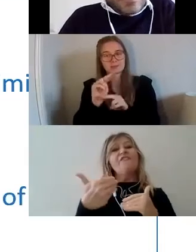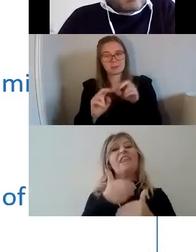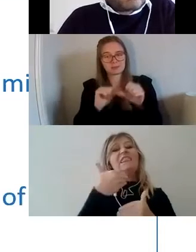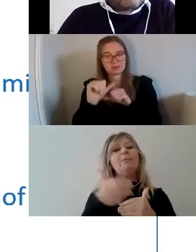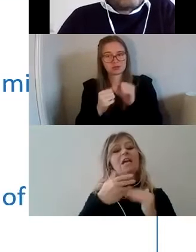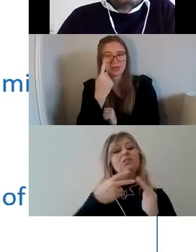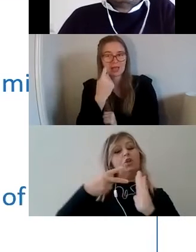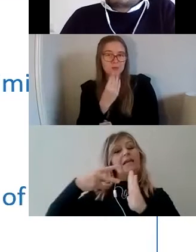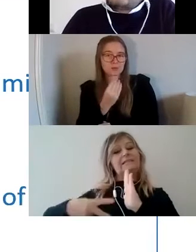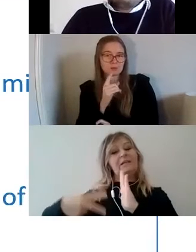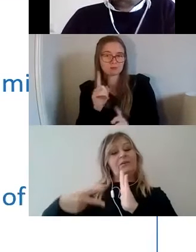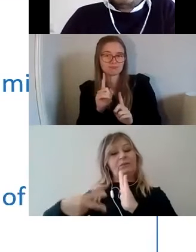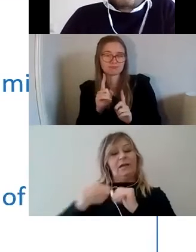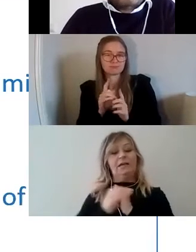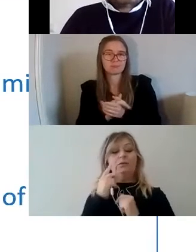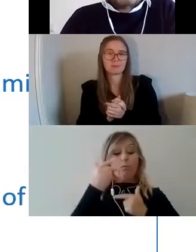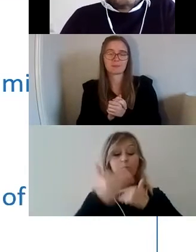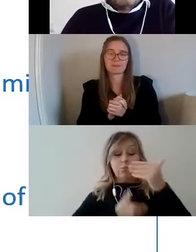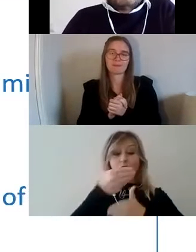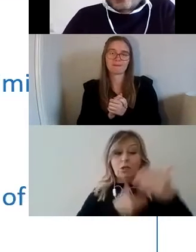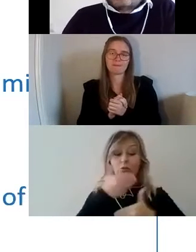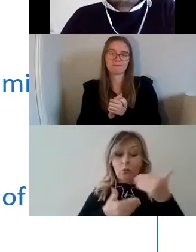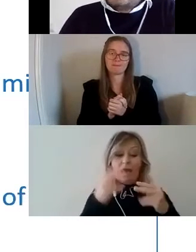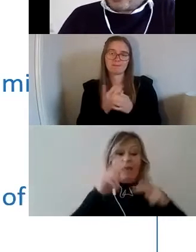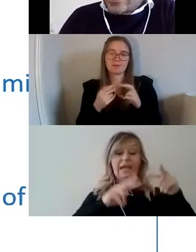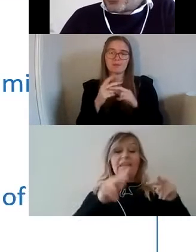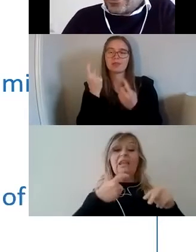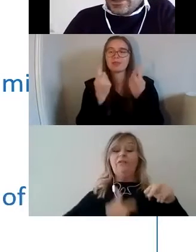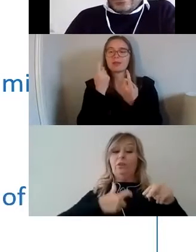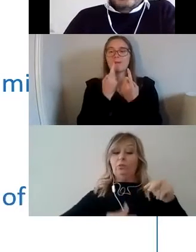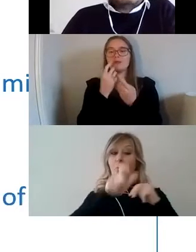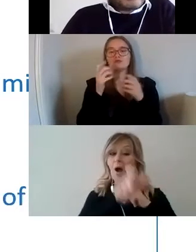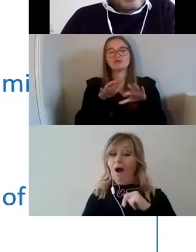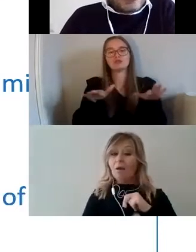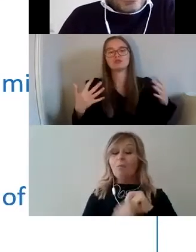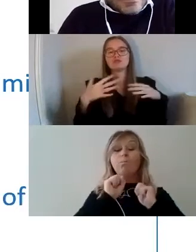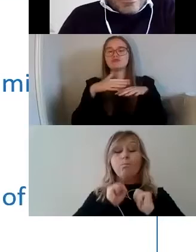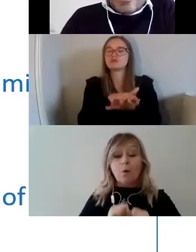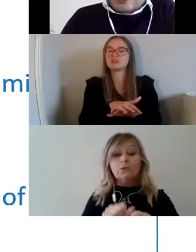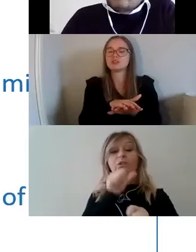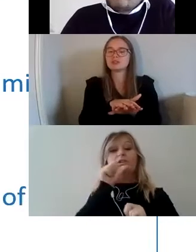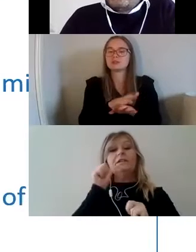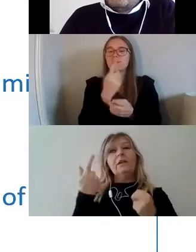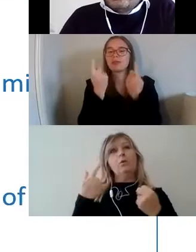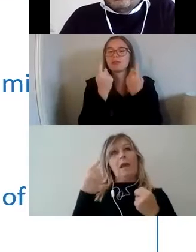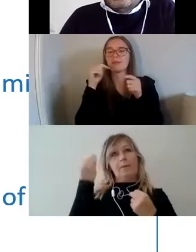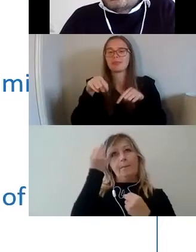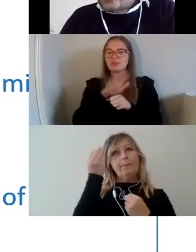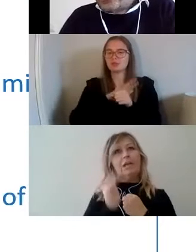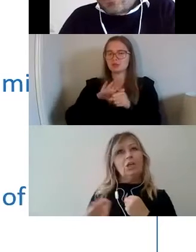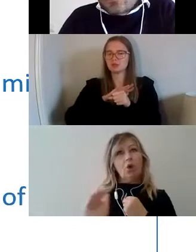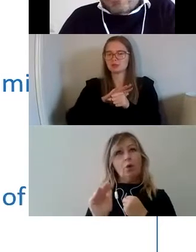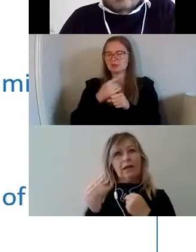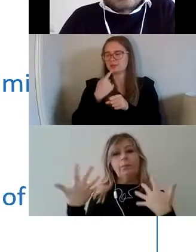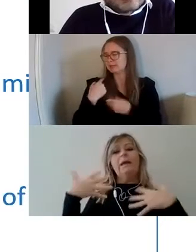can be useful when we design and we think about children reintegration. And I think in this case, when we